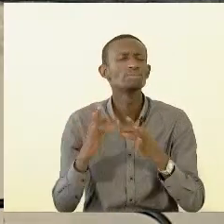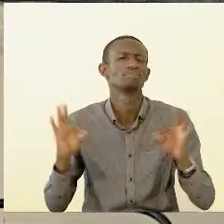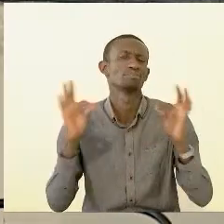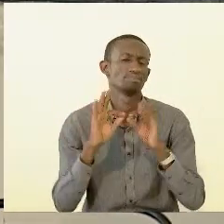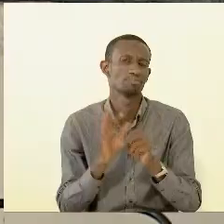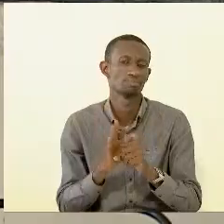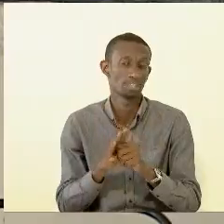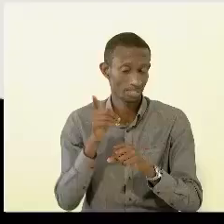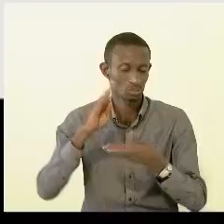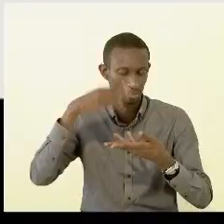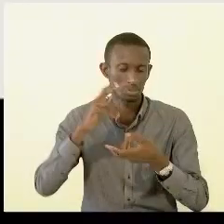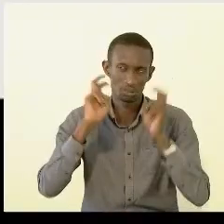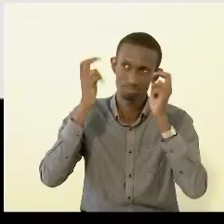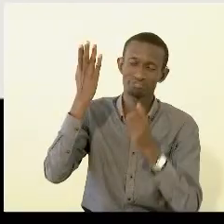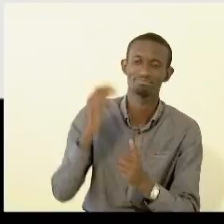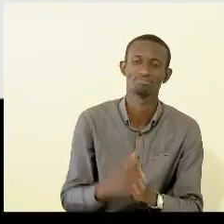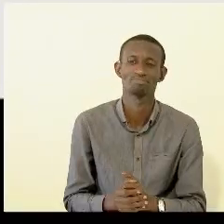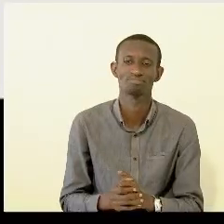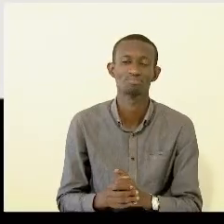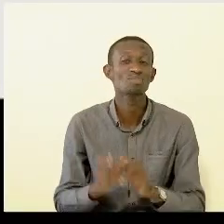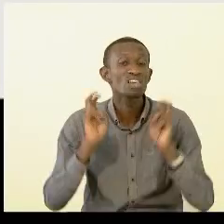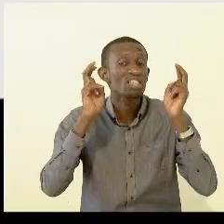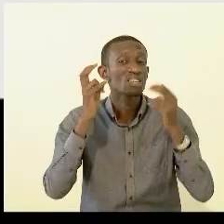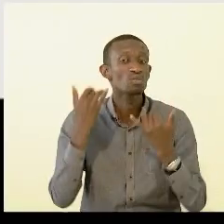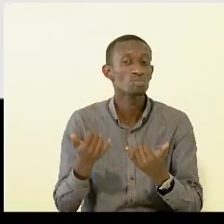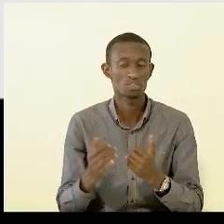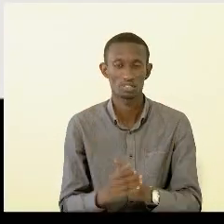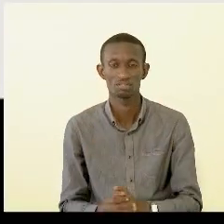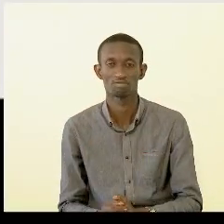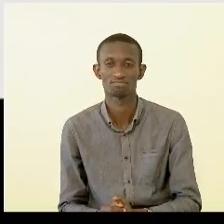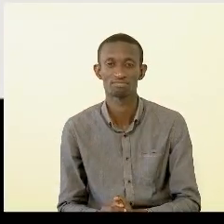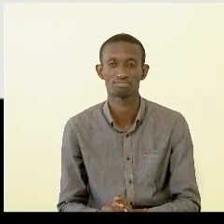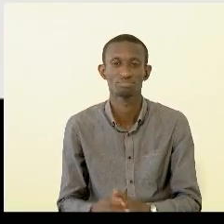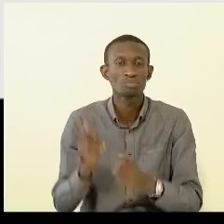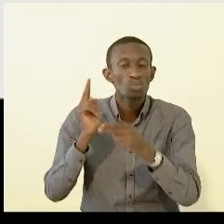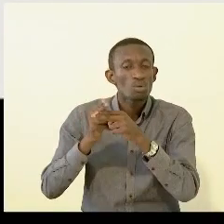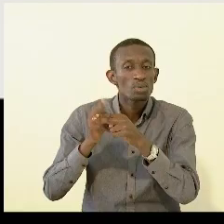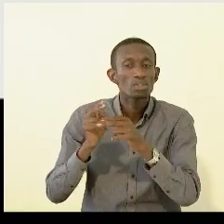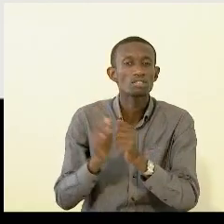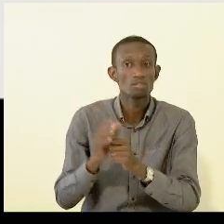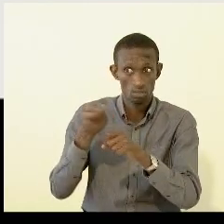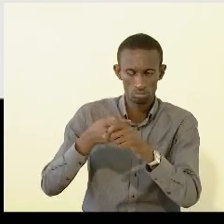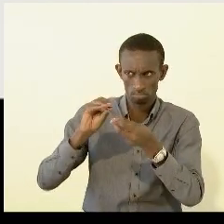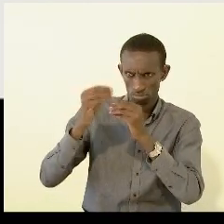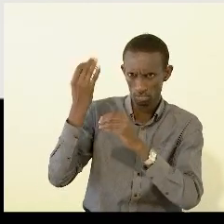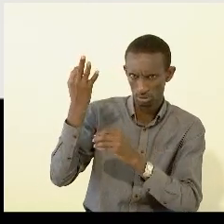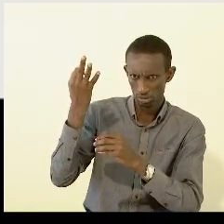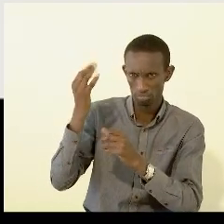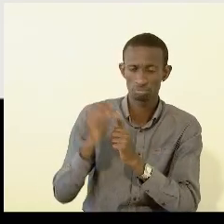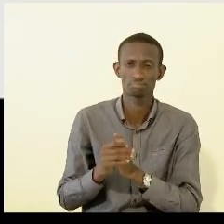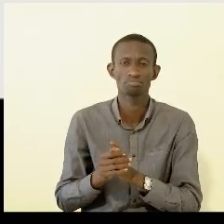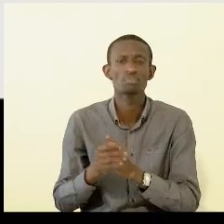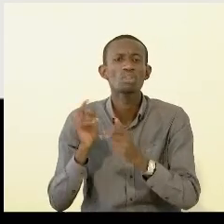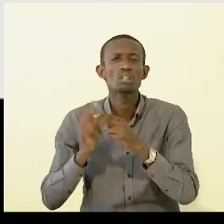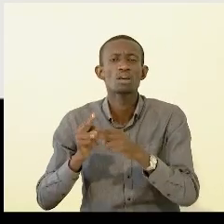from our lesson today. And the lesson from today is from Unit 3, which is the